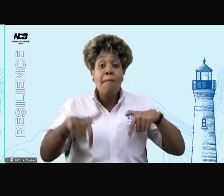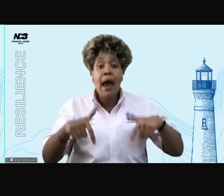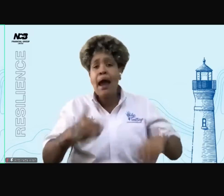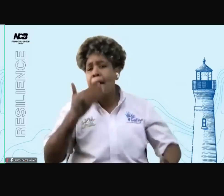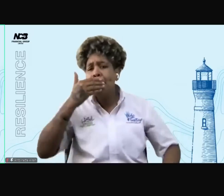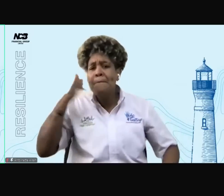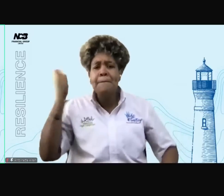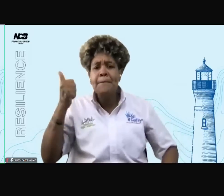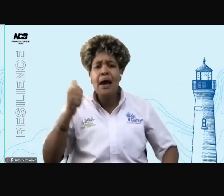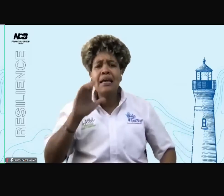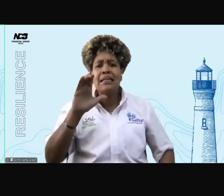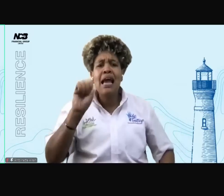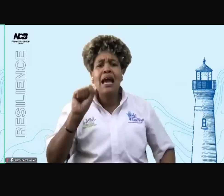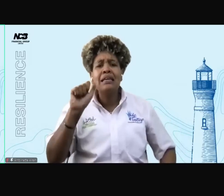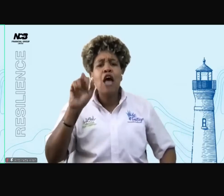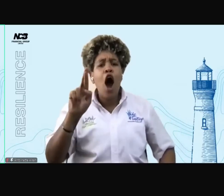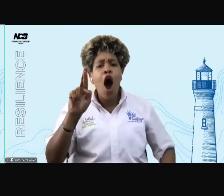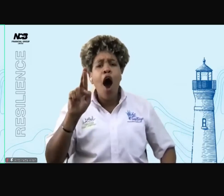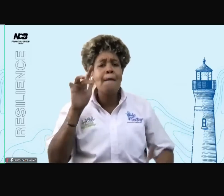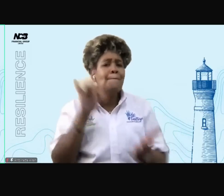best CSR bank.